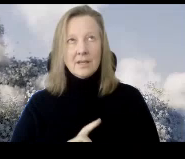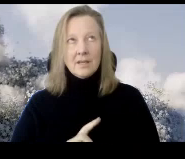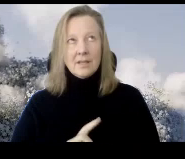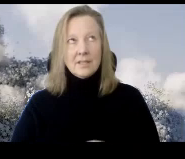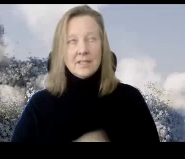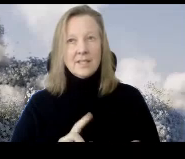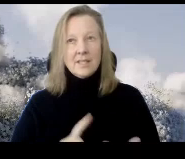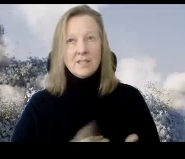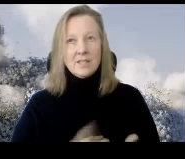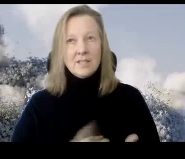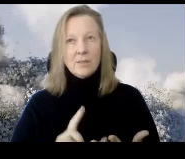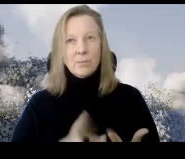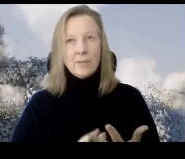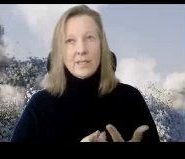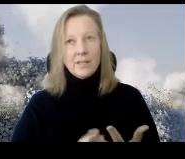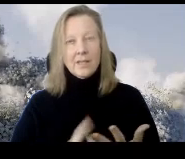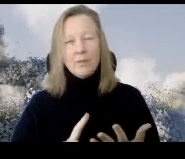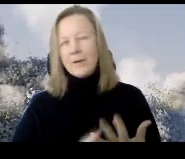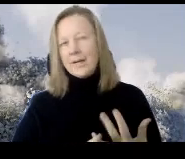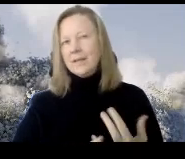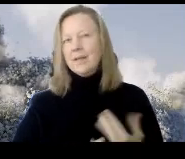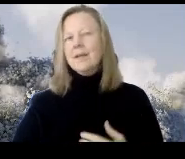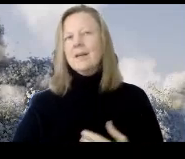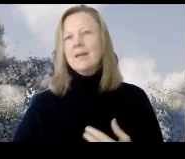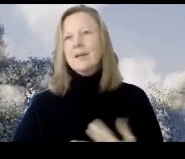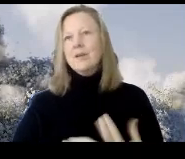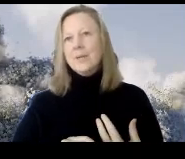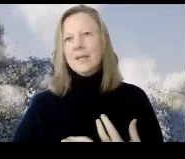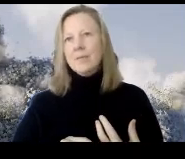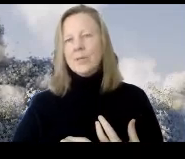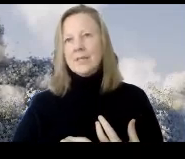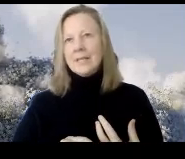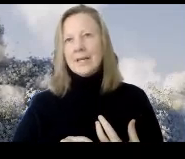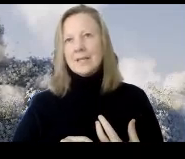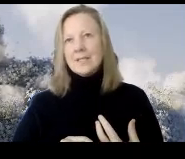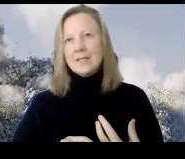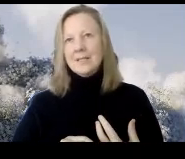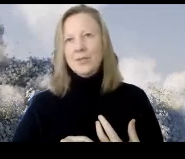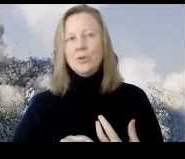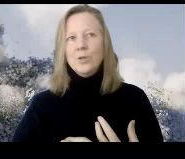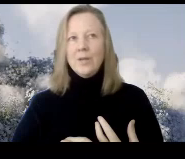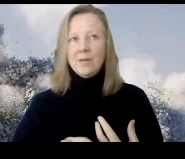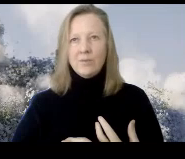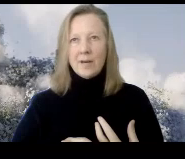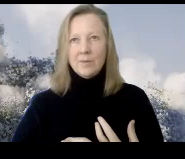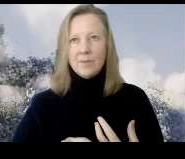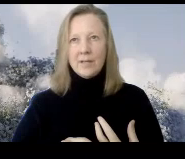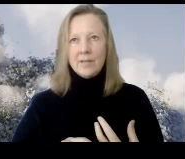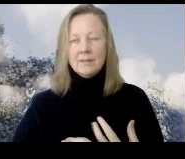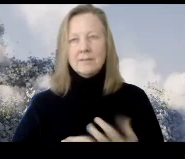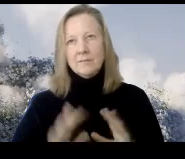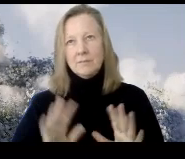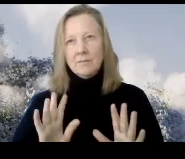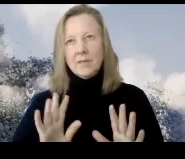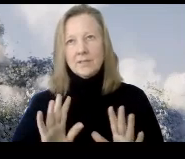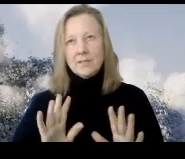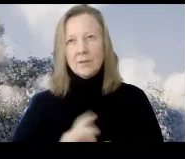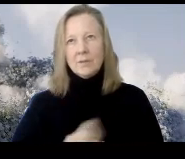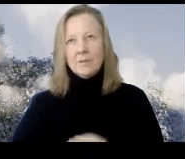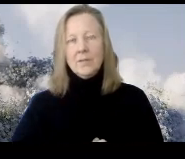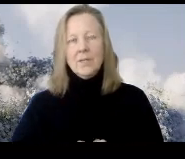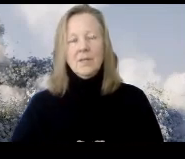in listening, speaking, reading, and writing. But I put in the text, you could have a 5 in writing.